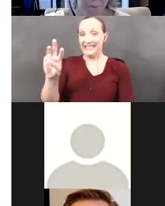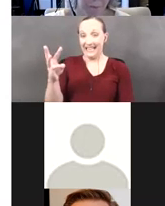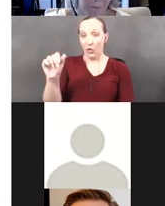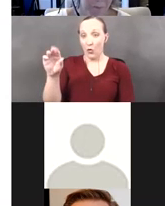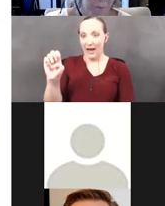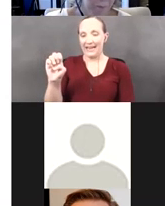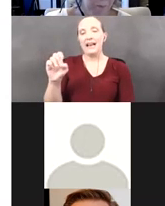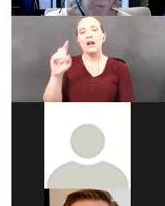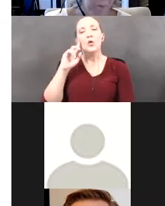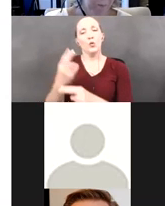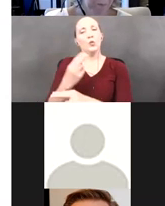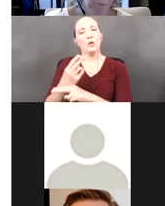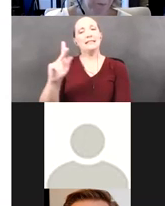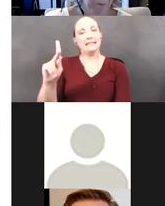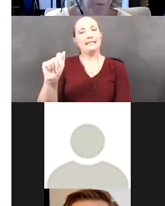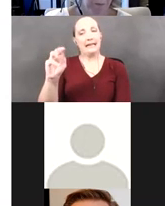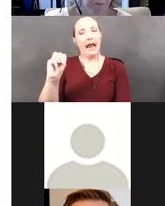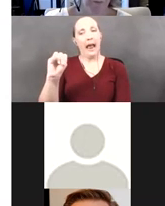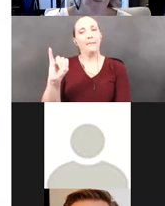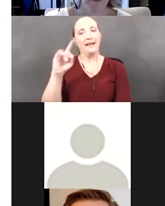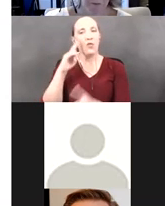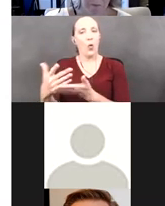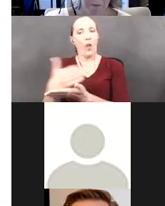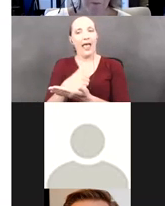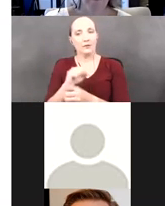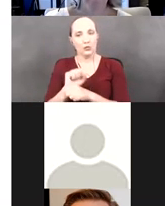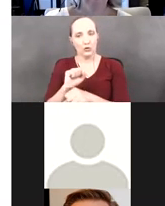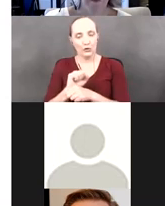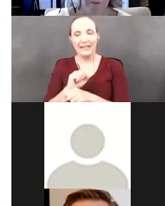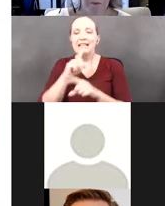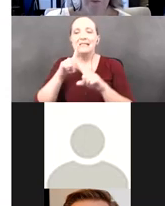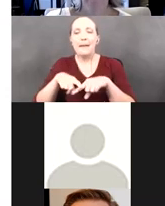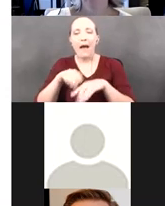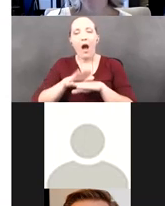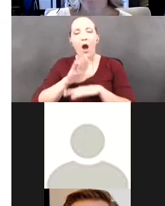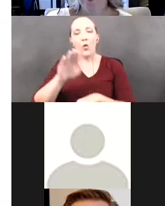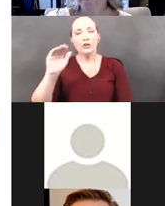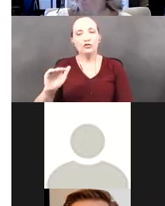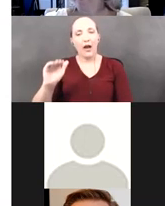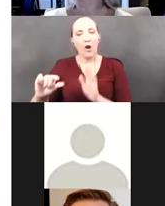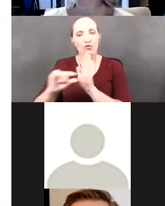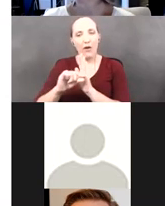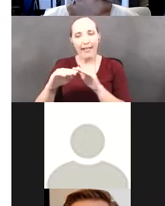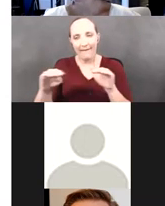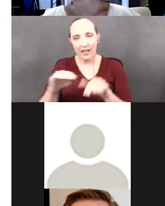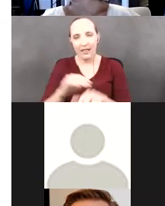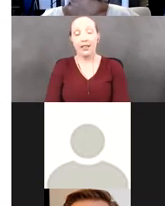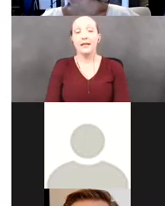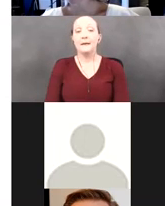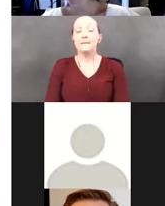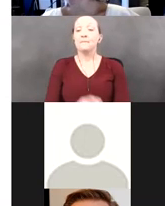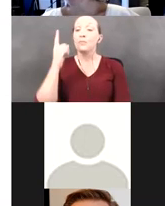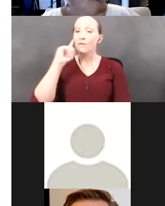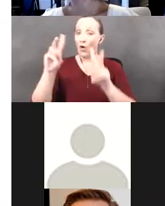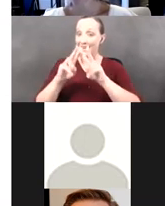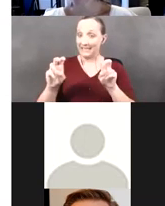would coleccionar. eliminate one of those options Y depending eso on hace que grade una de las level. opciones dependiendo With del regard nivel de to grado. the assessments, Con again, respecto